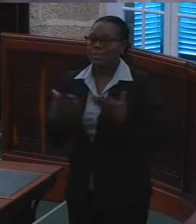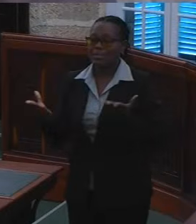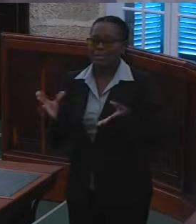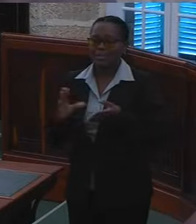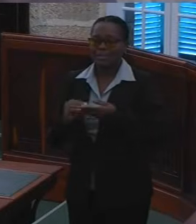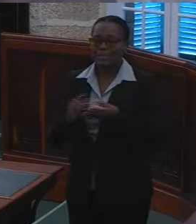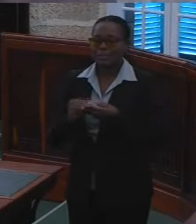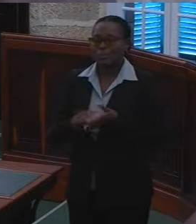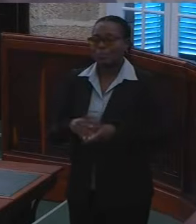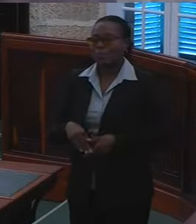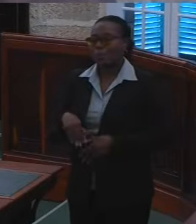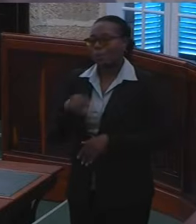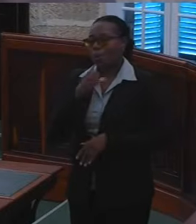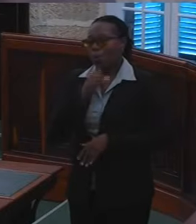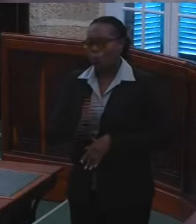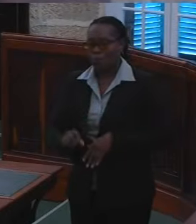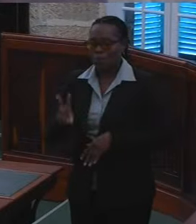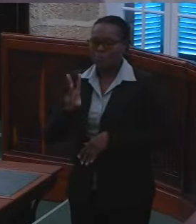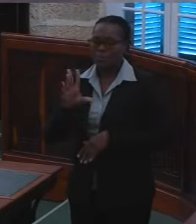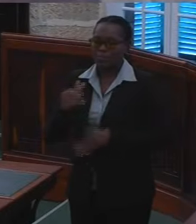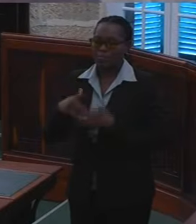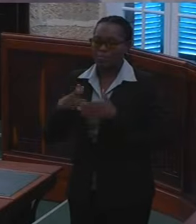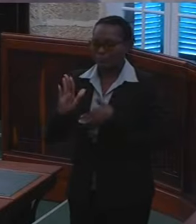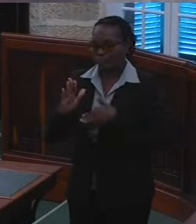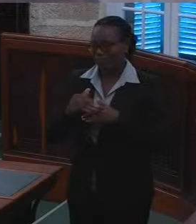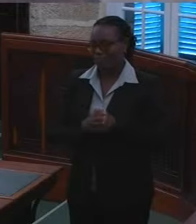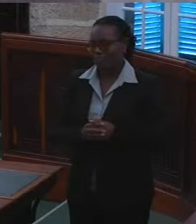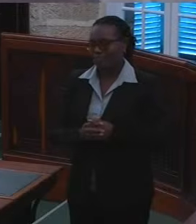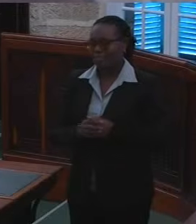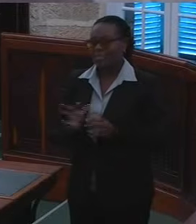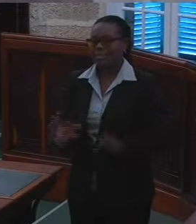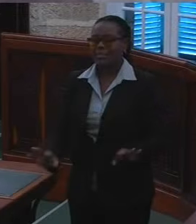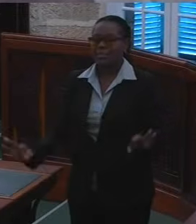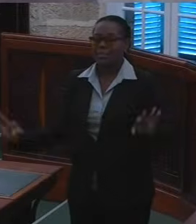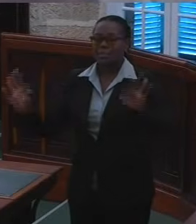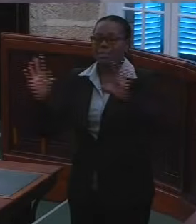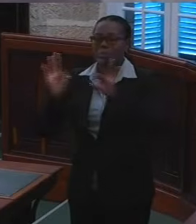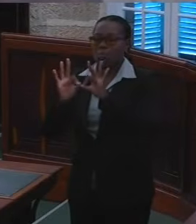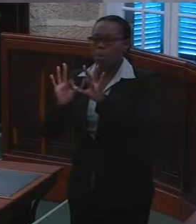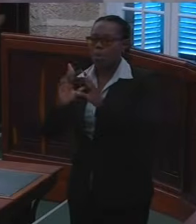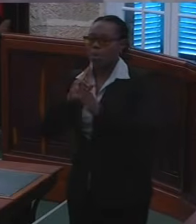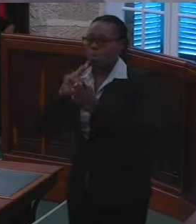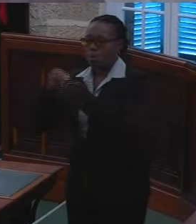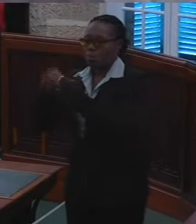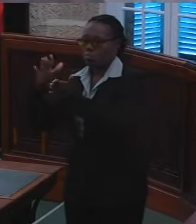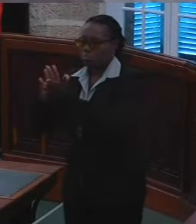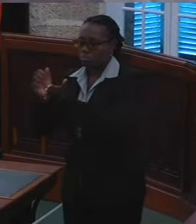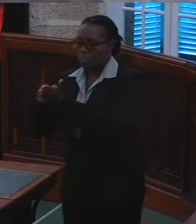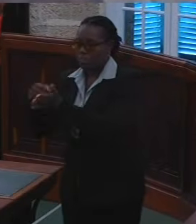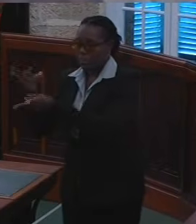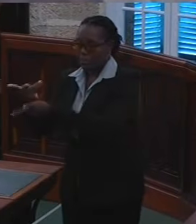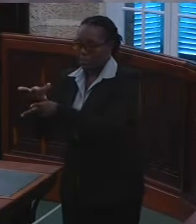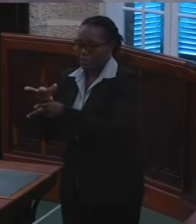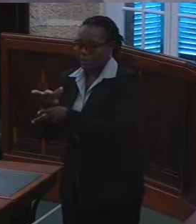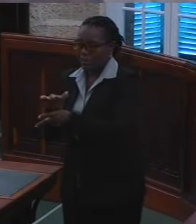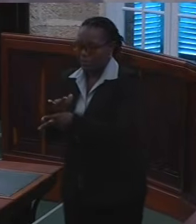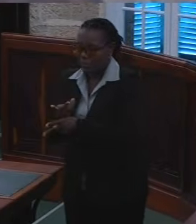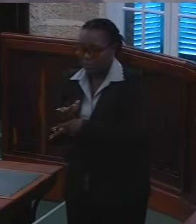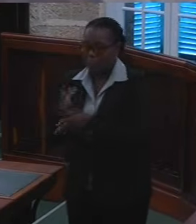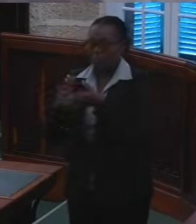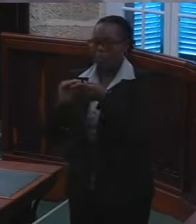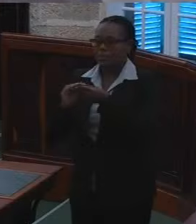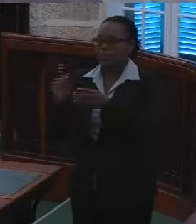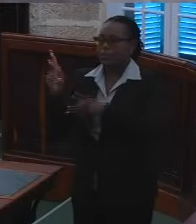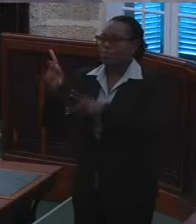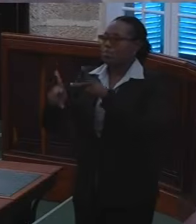life. It underscores the importance of proper record keeping. It says that we're supposed to keep proper records, and a person must